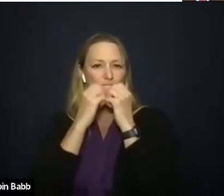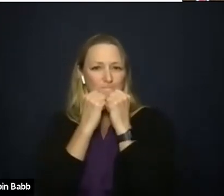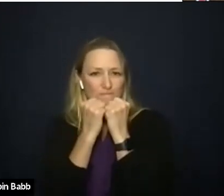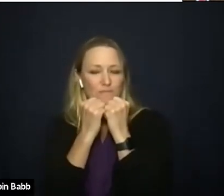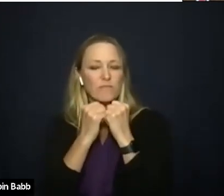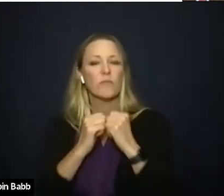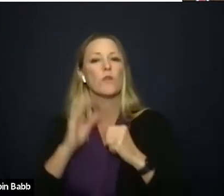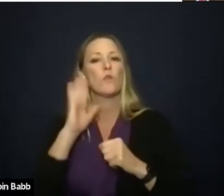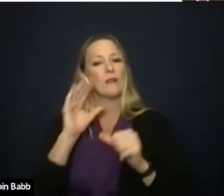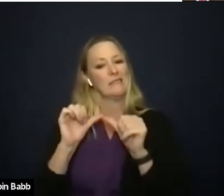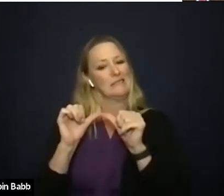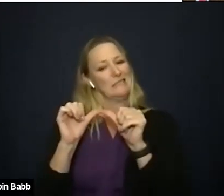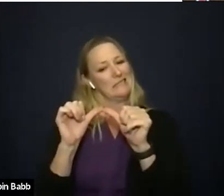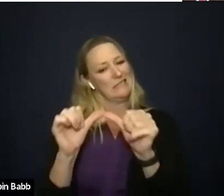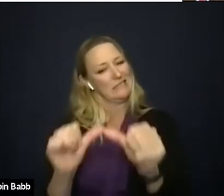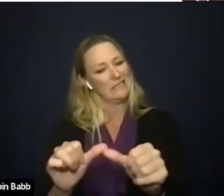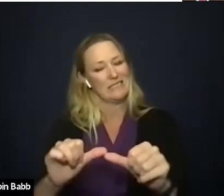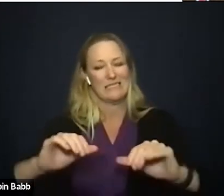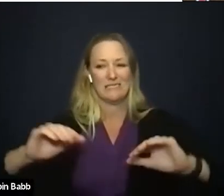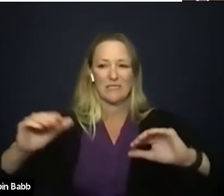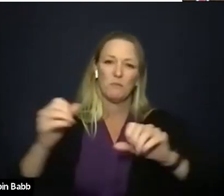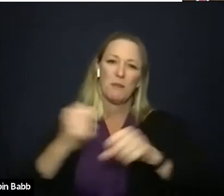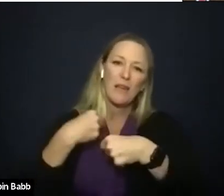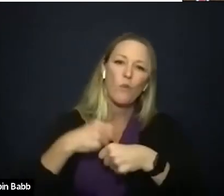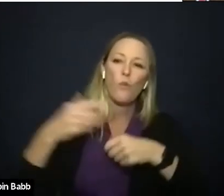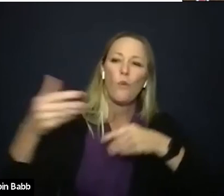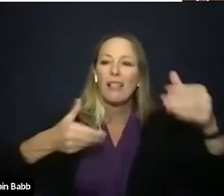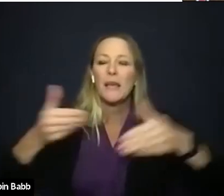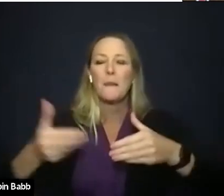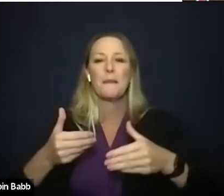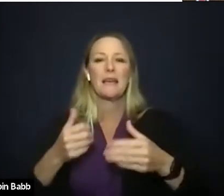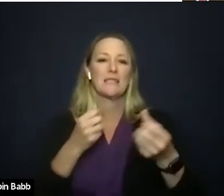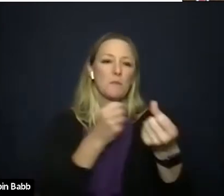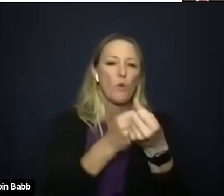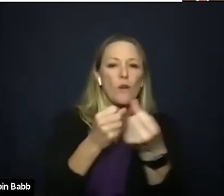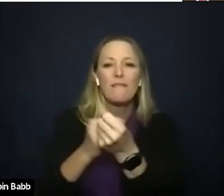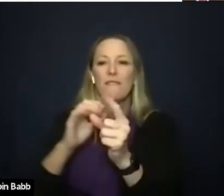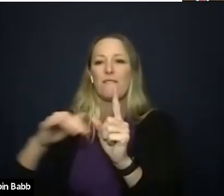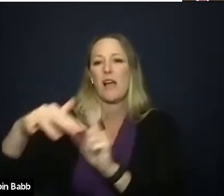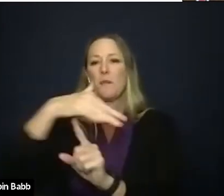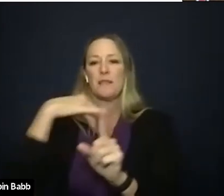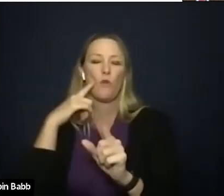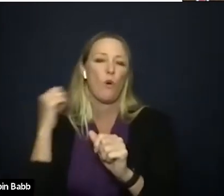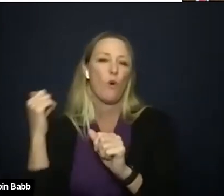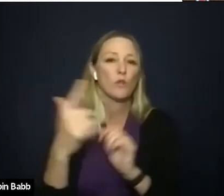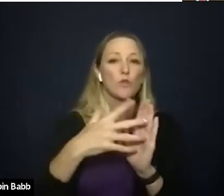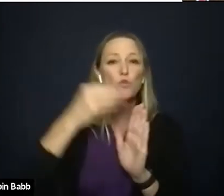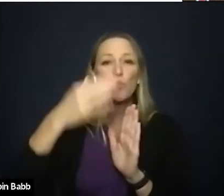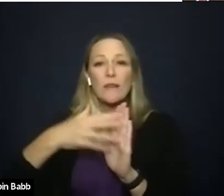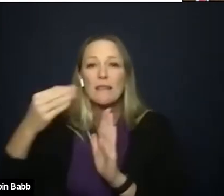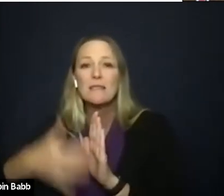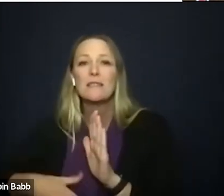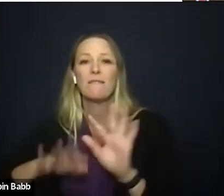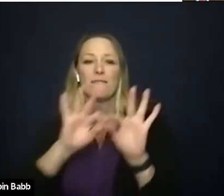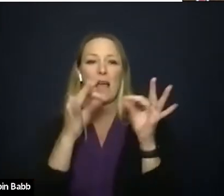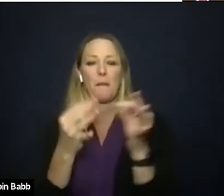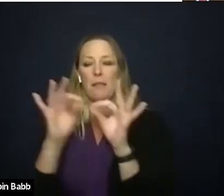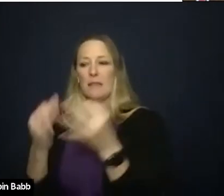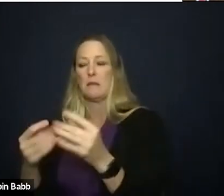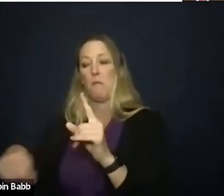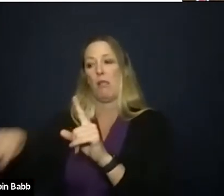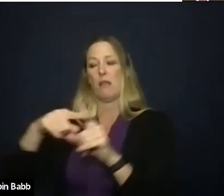creating welcoming nurturing environments for all students and families as well as direction of the supports and